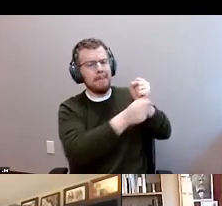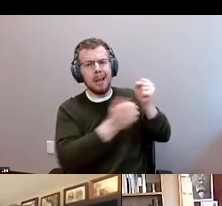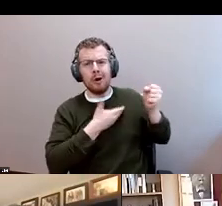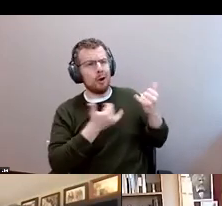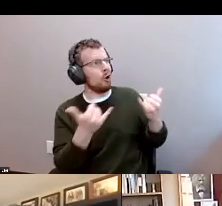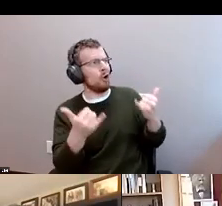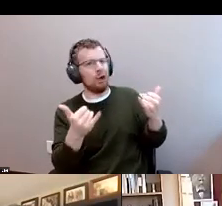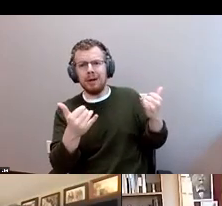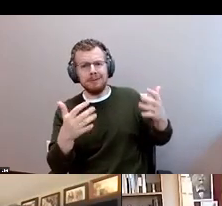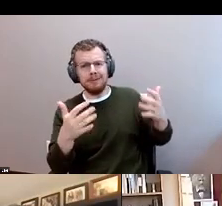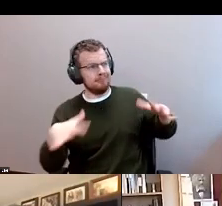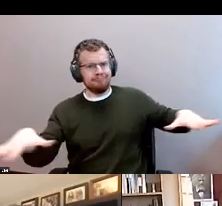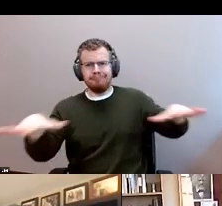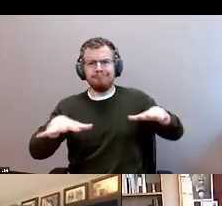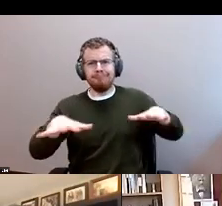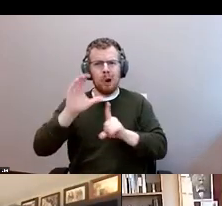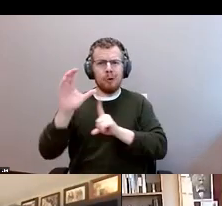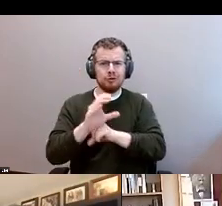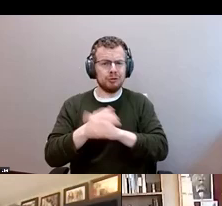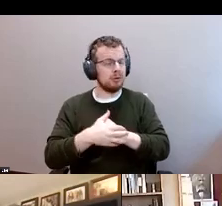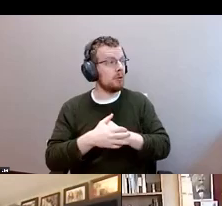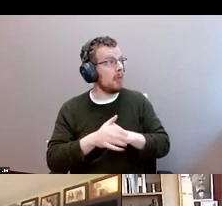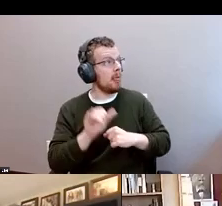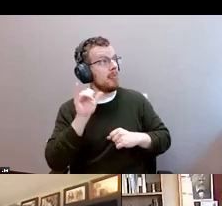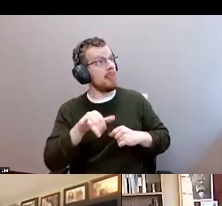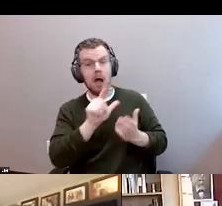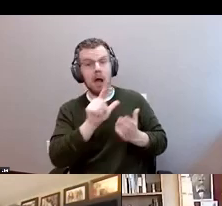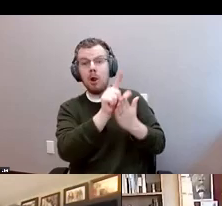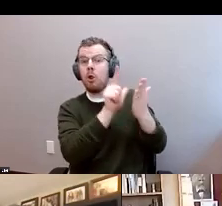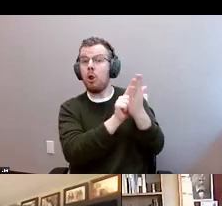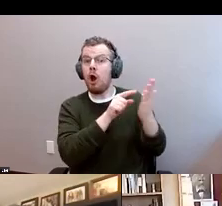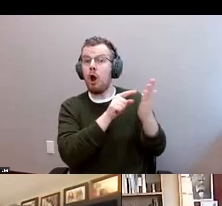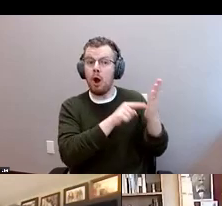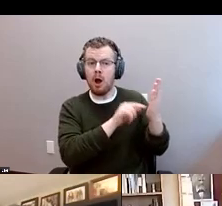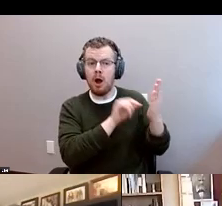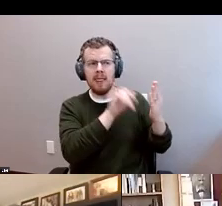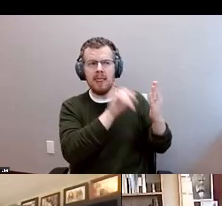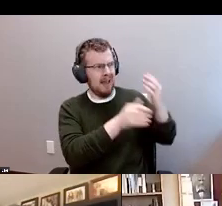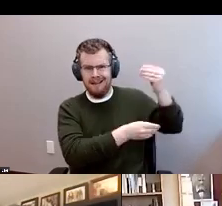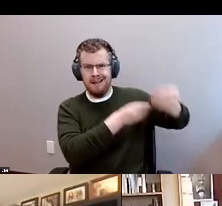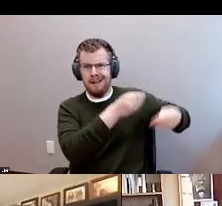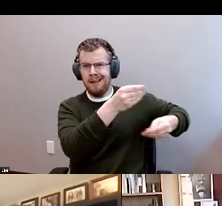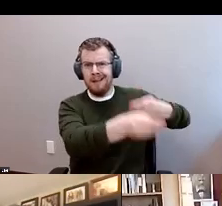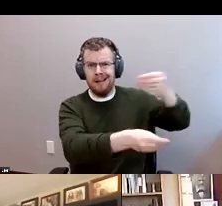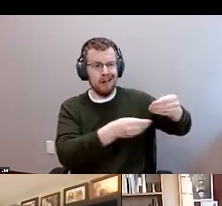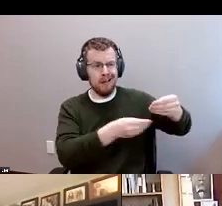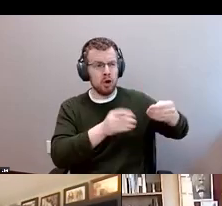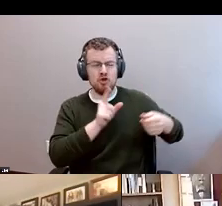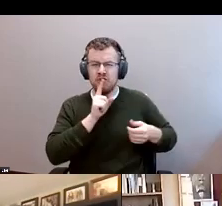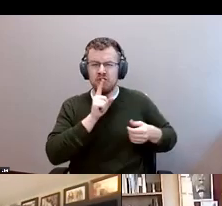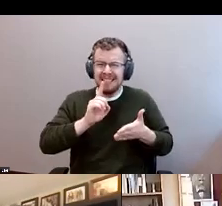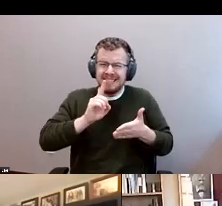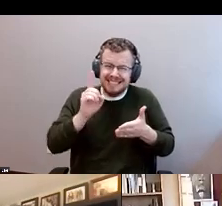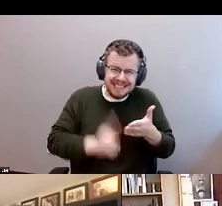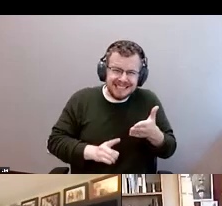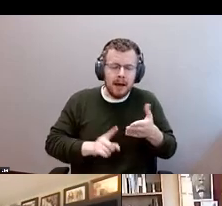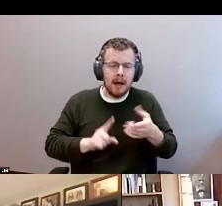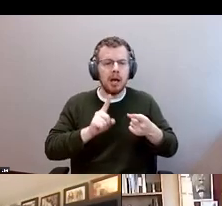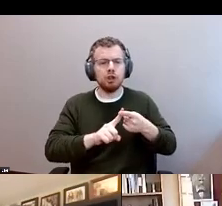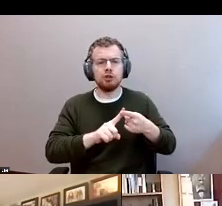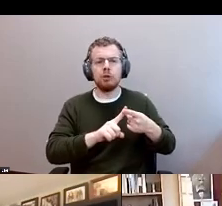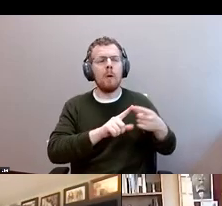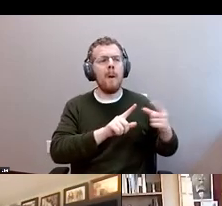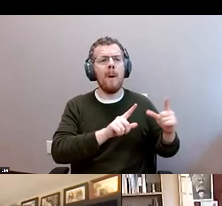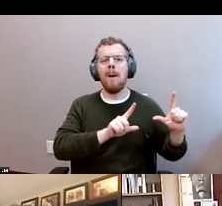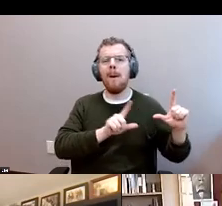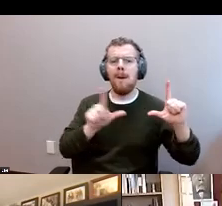today, especially the laws that decade after decade are by design, they are designed to reframe the conversation about race